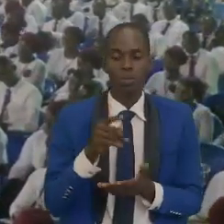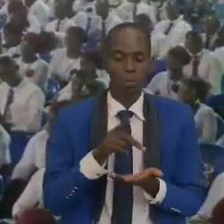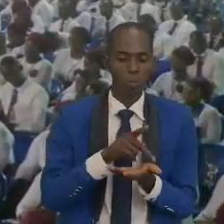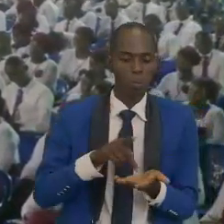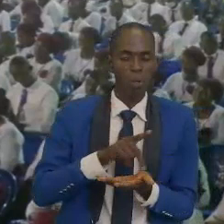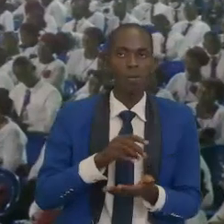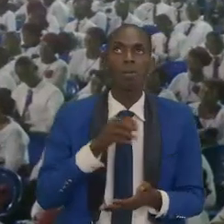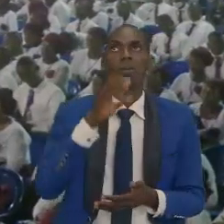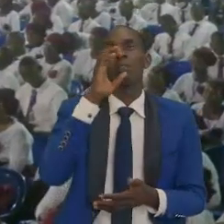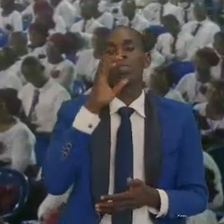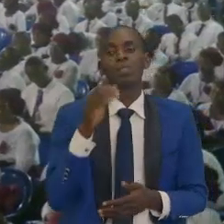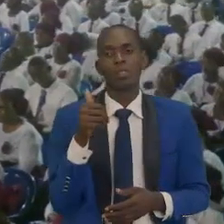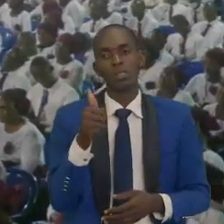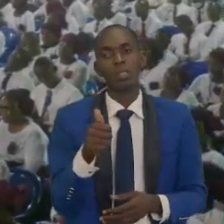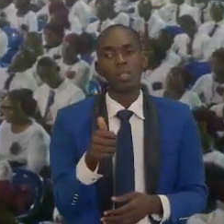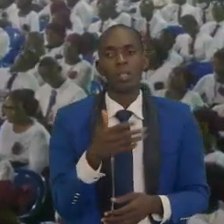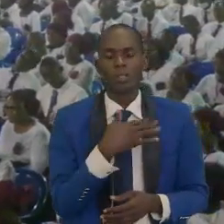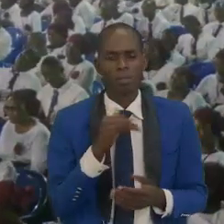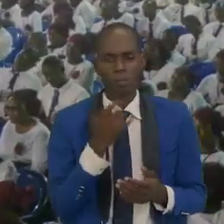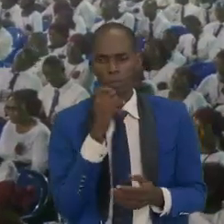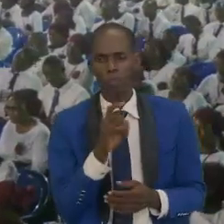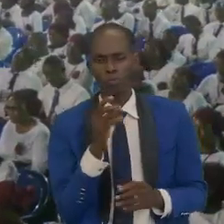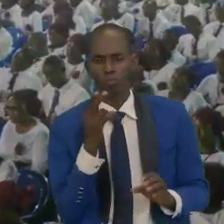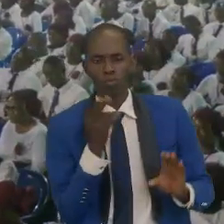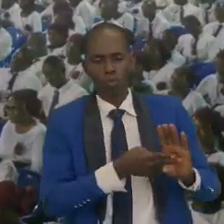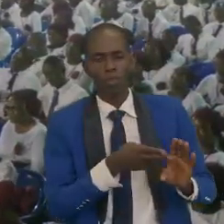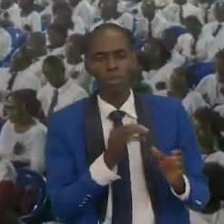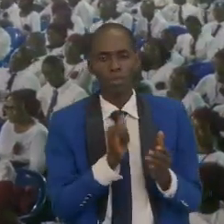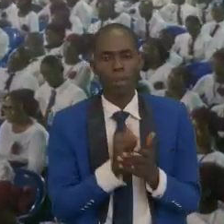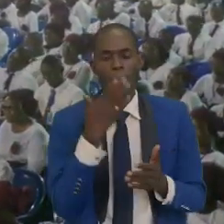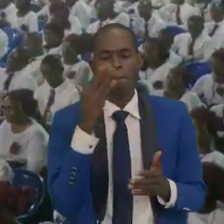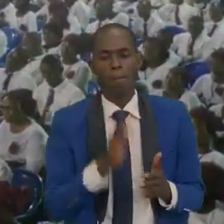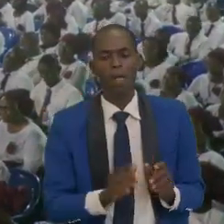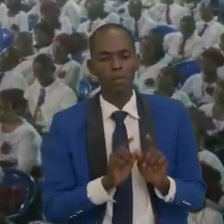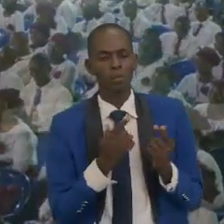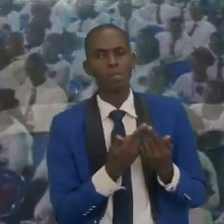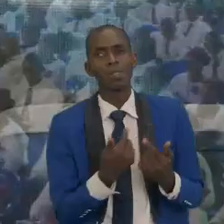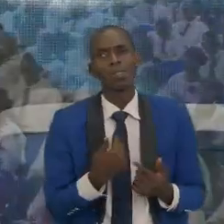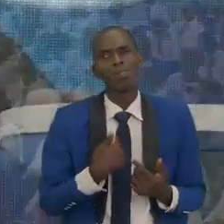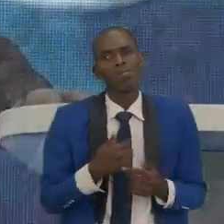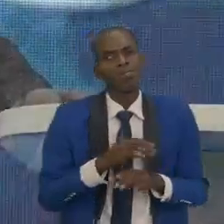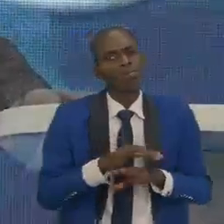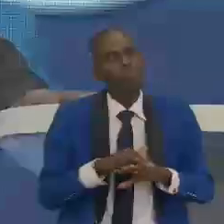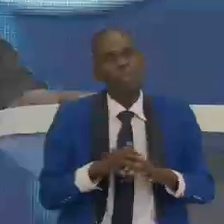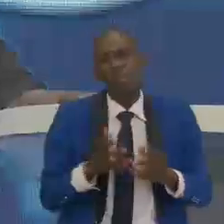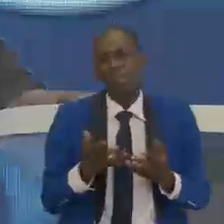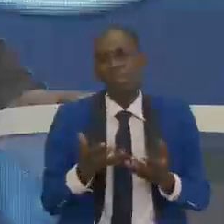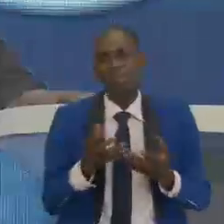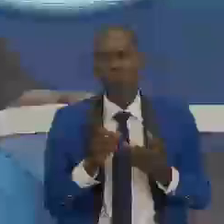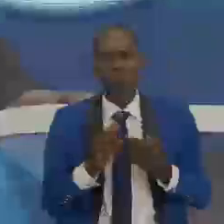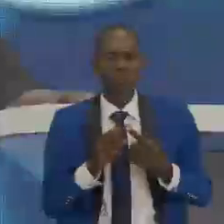They say, join that gang. I don't want to join any